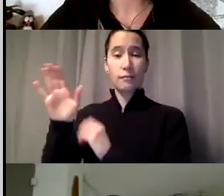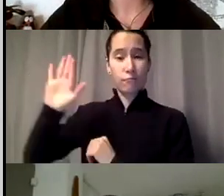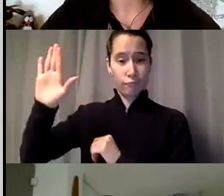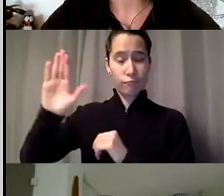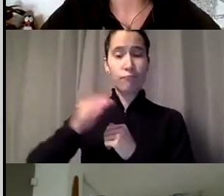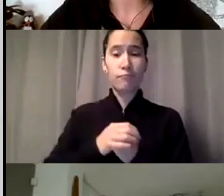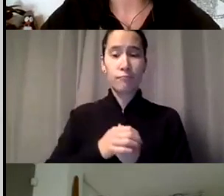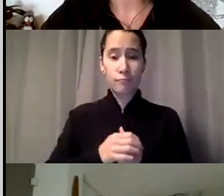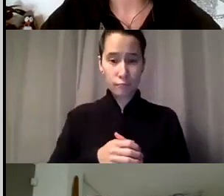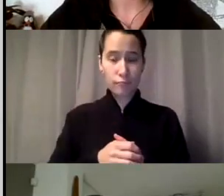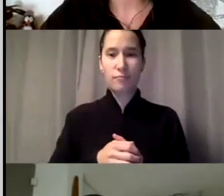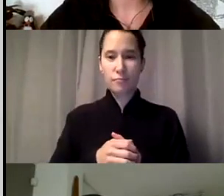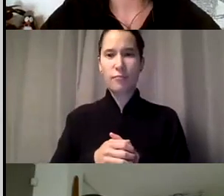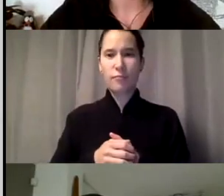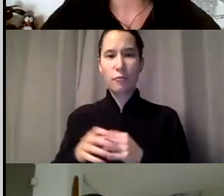that space